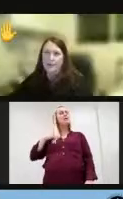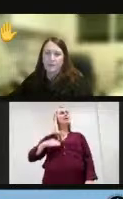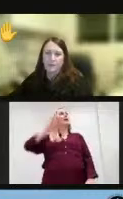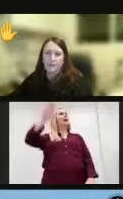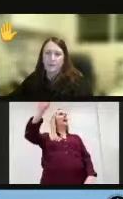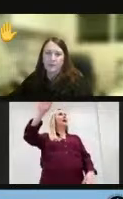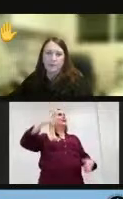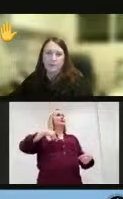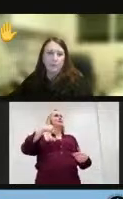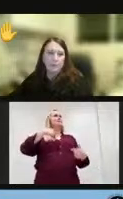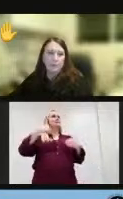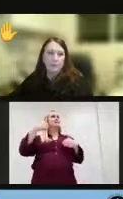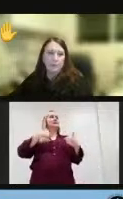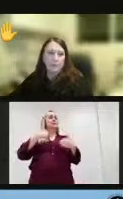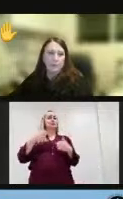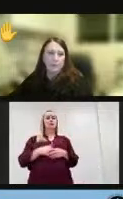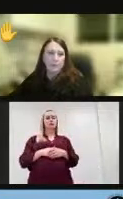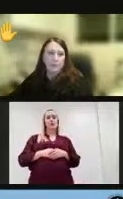Aye.